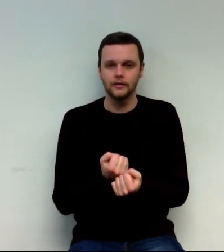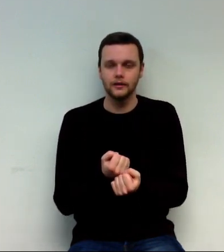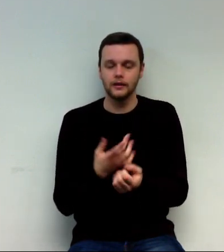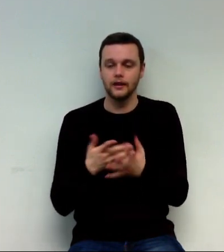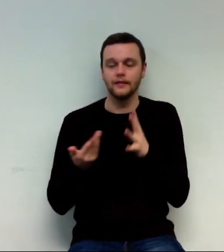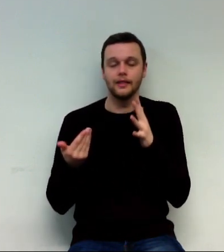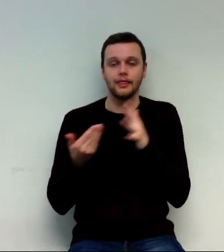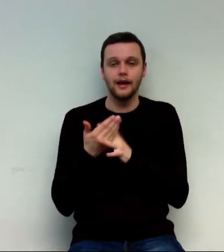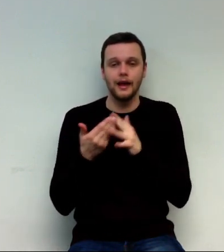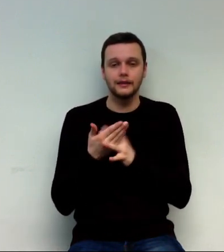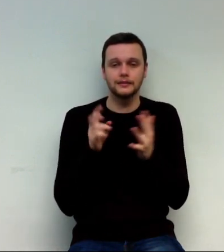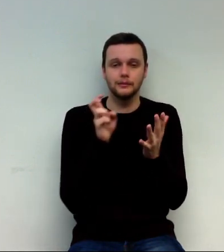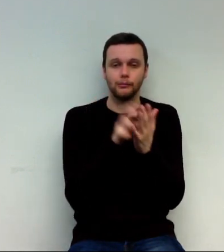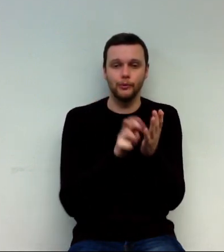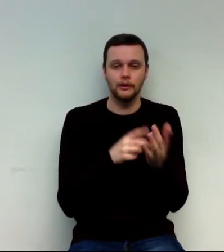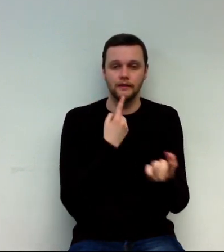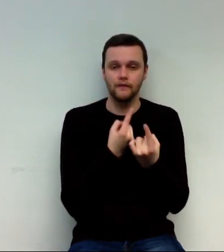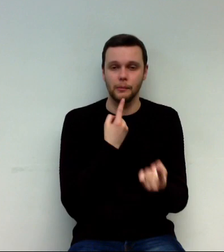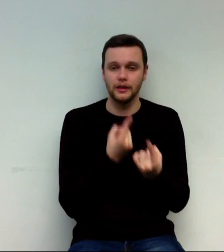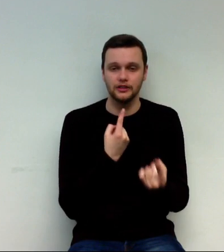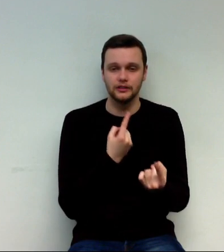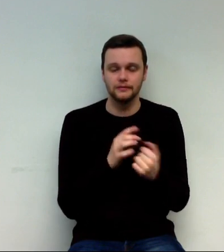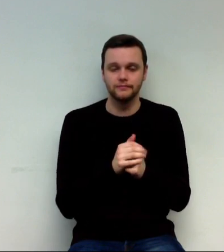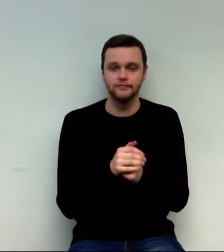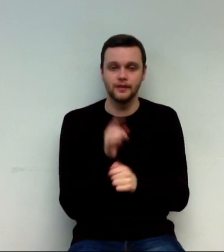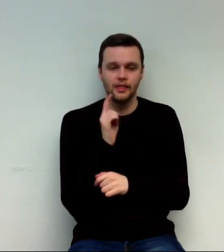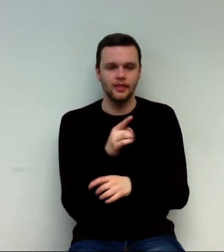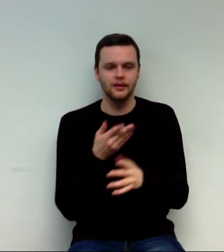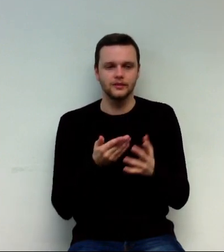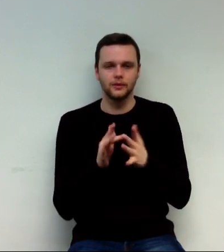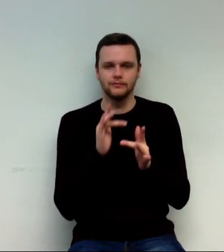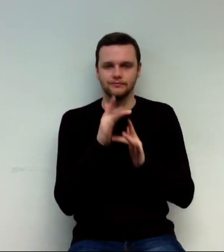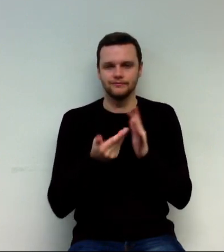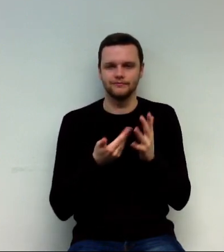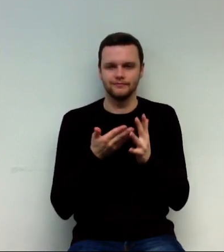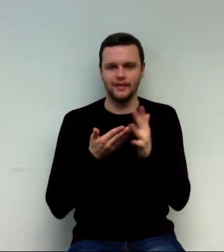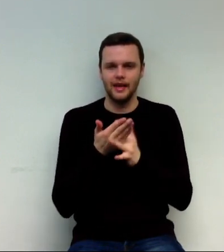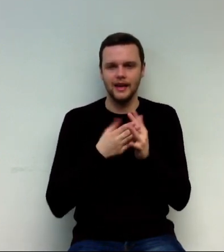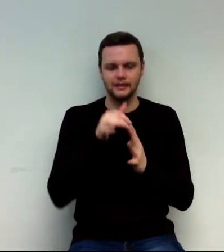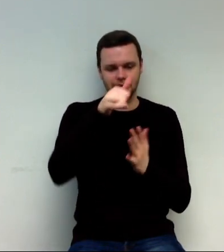access bookings information. That's all available on the access page of